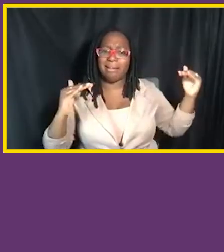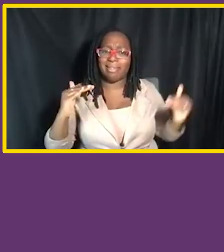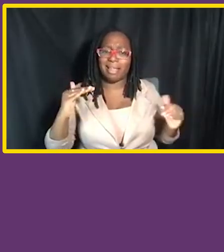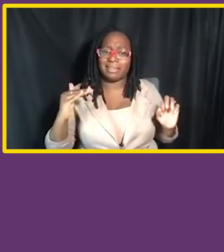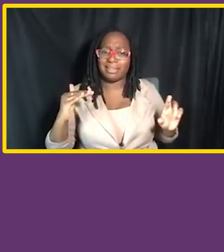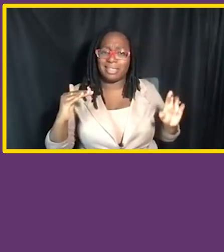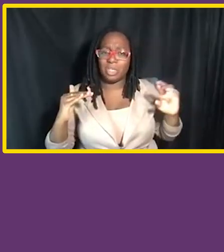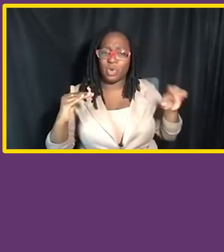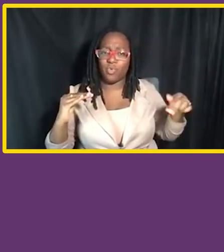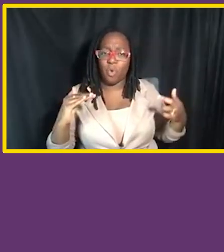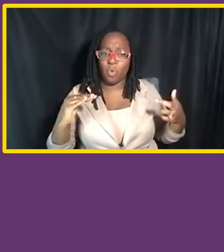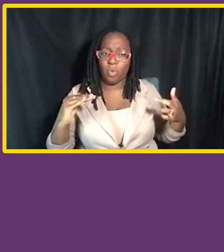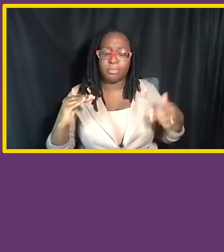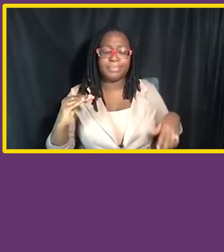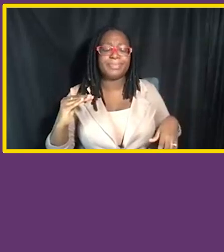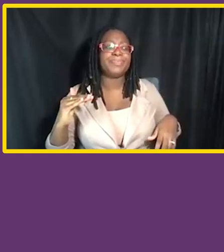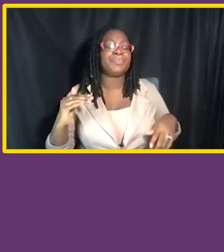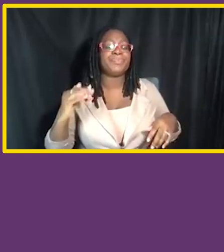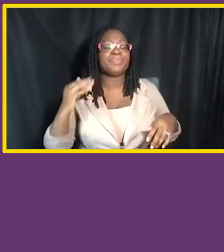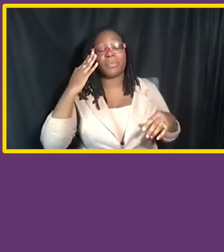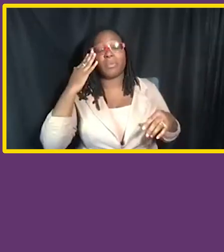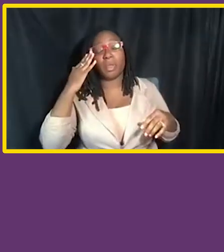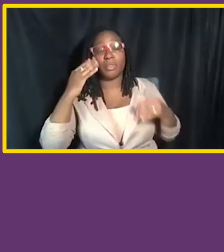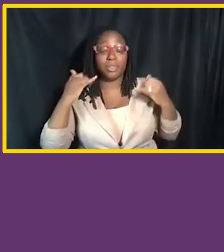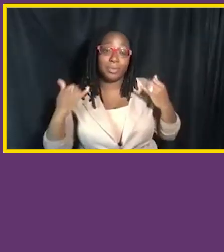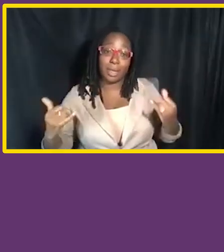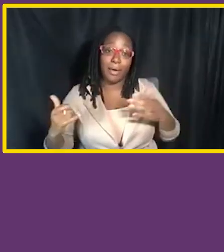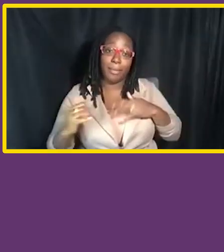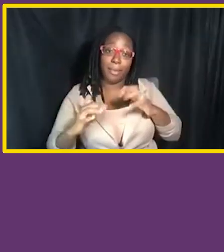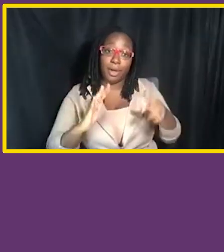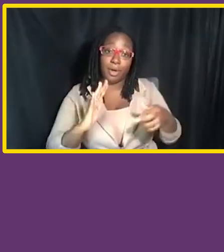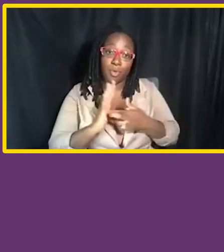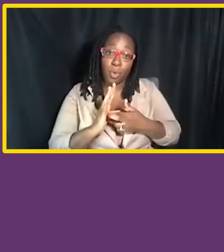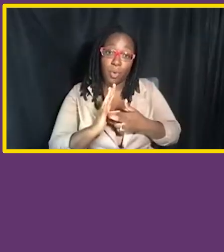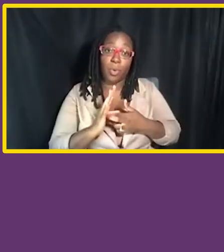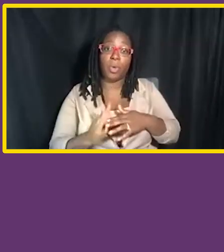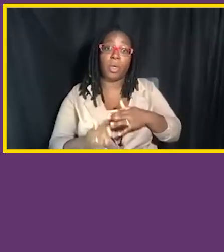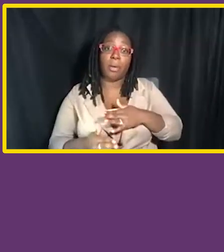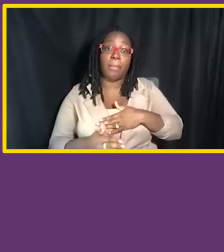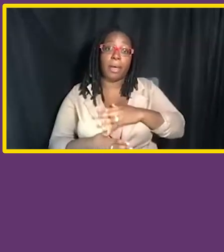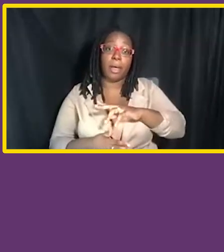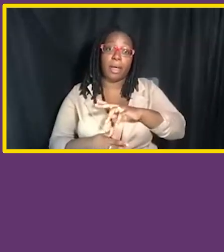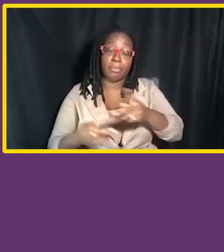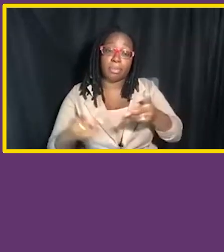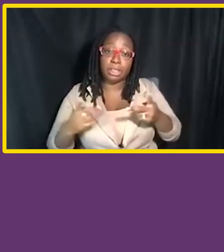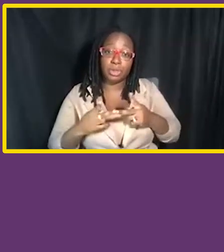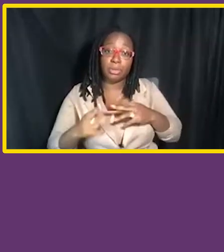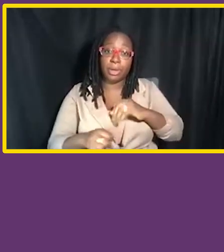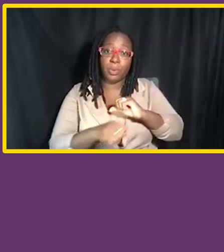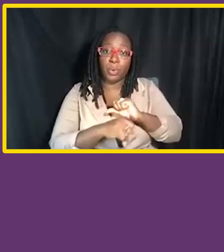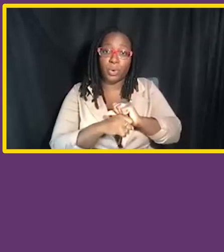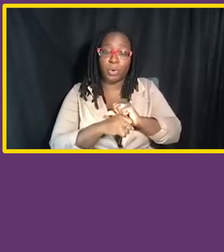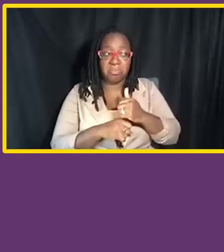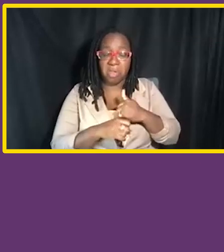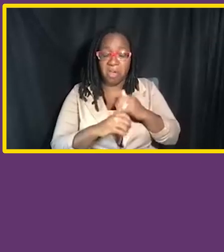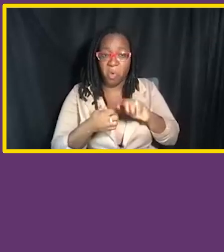And now, within my role, within my positionality, within my work, I have no problem standing up for